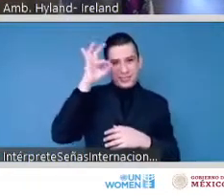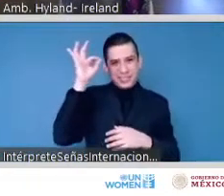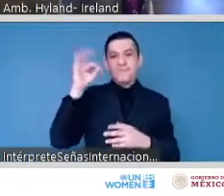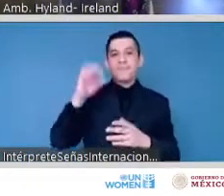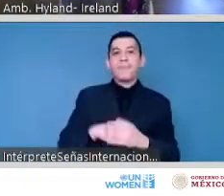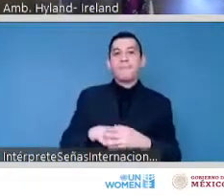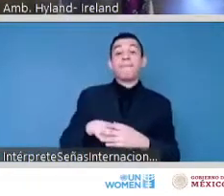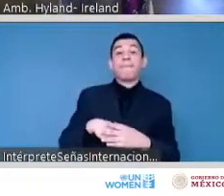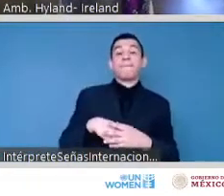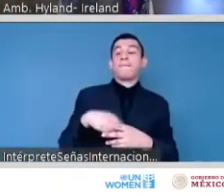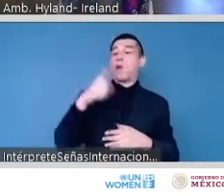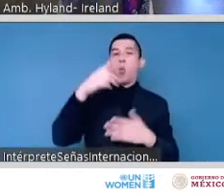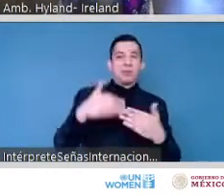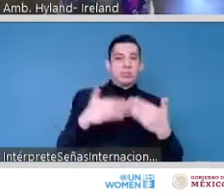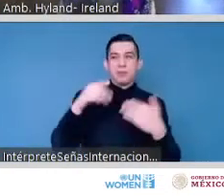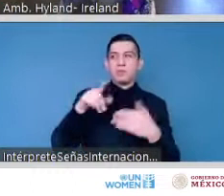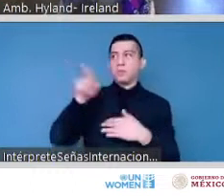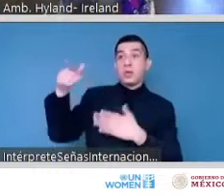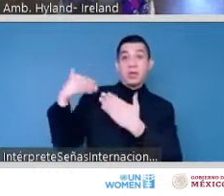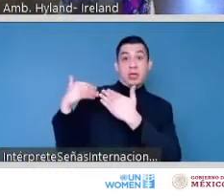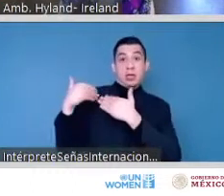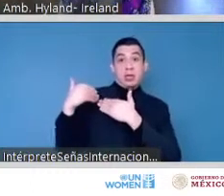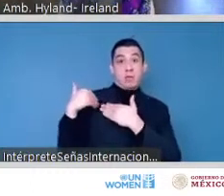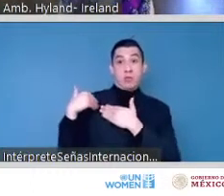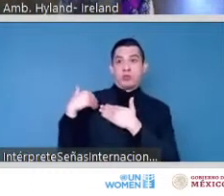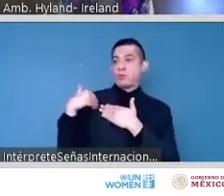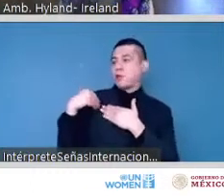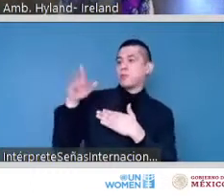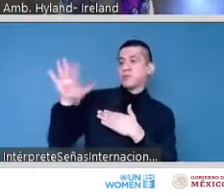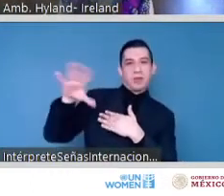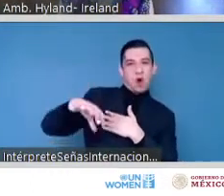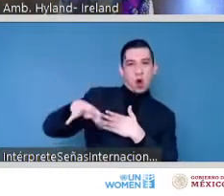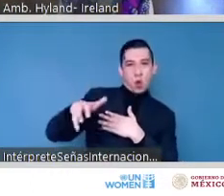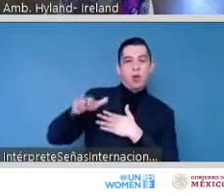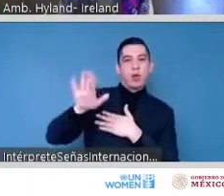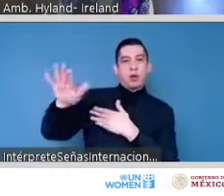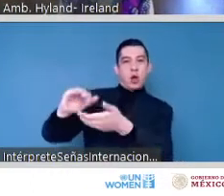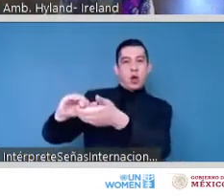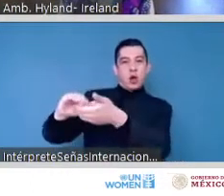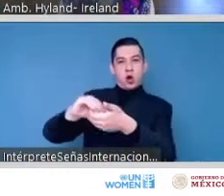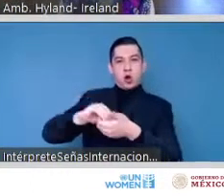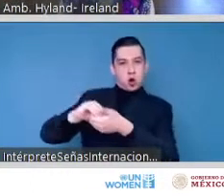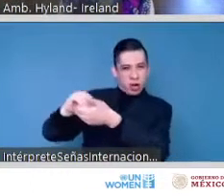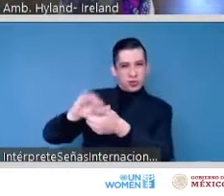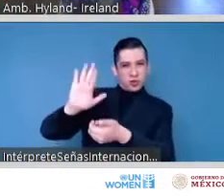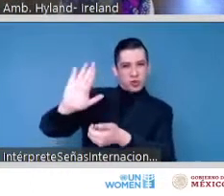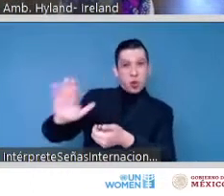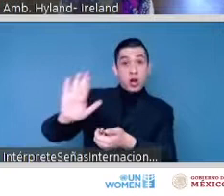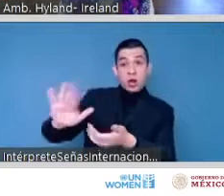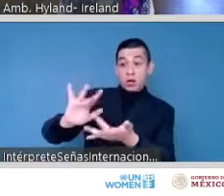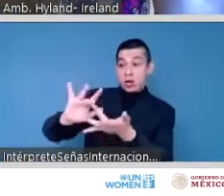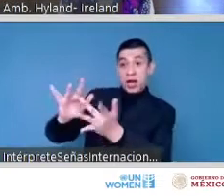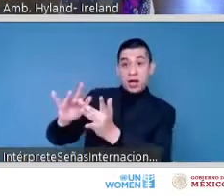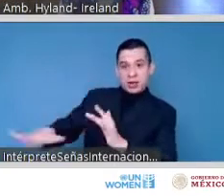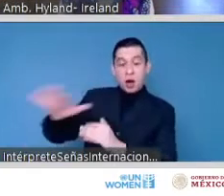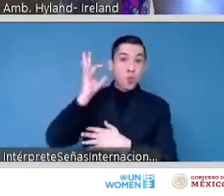civil society organization, the Women, Peace and Security Network of Canada, and they co-chair, along with the government, an advisory group for our